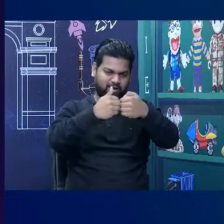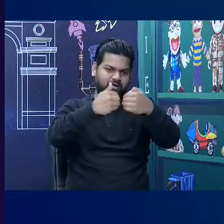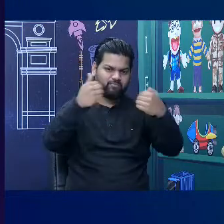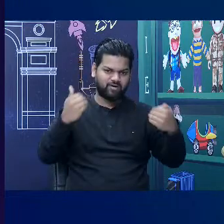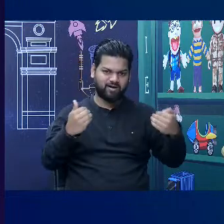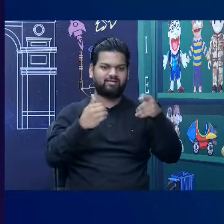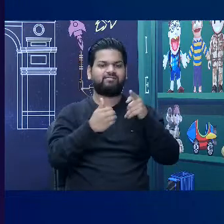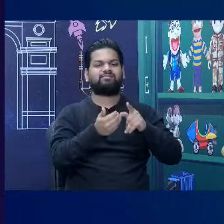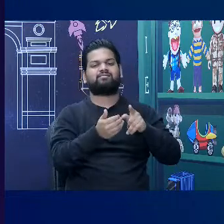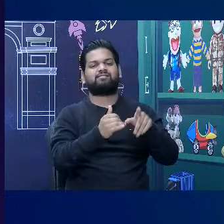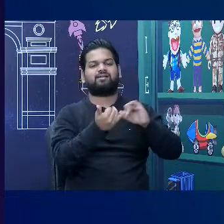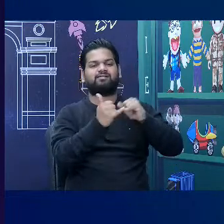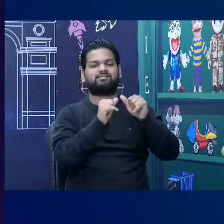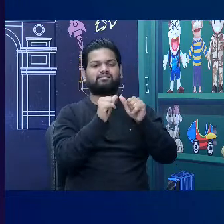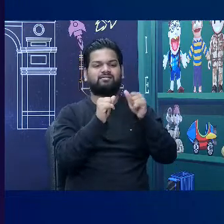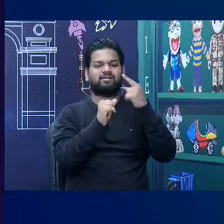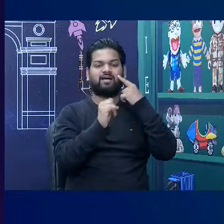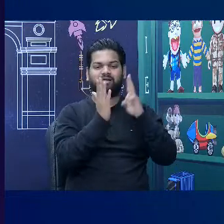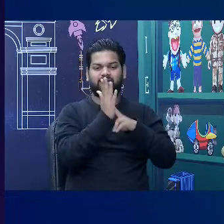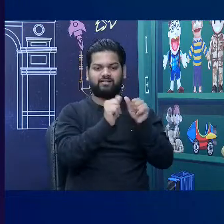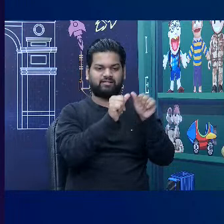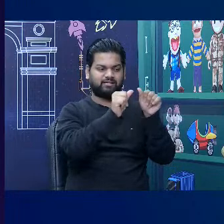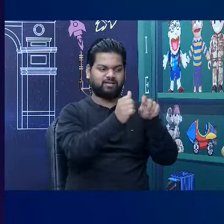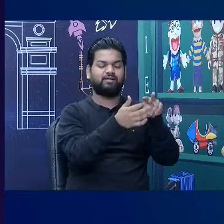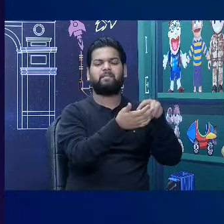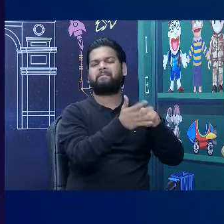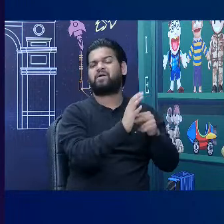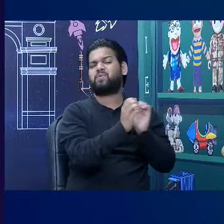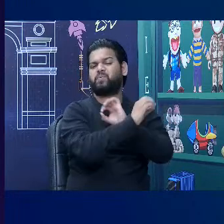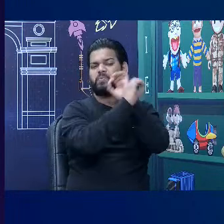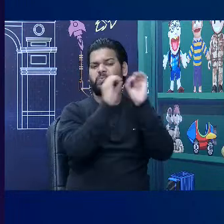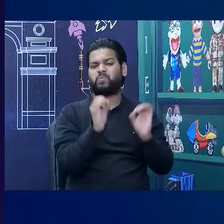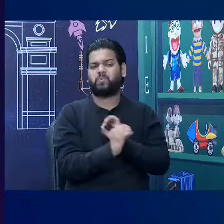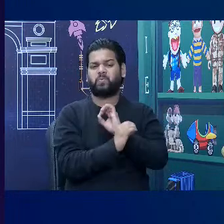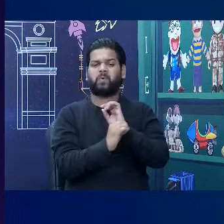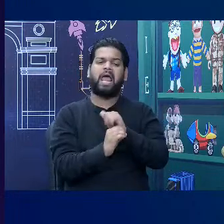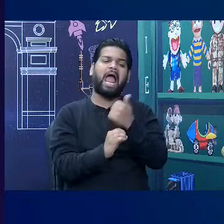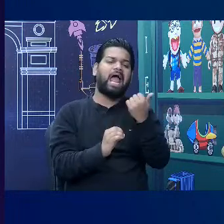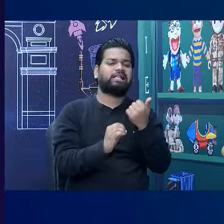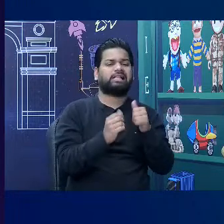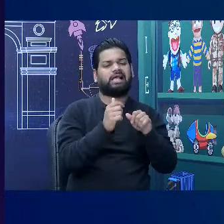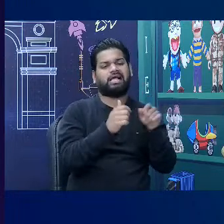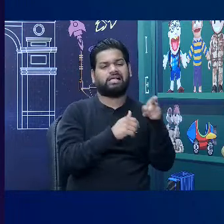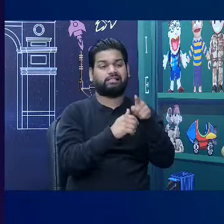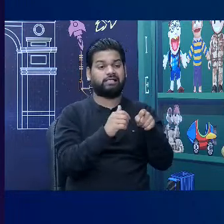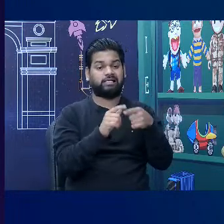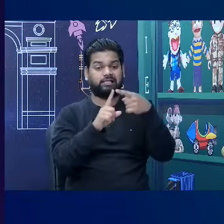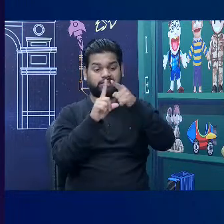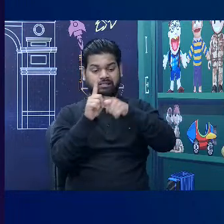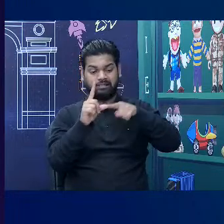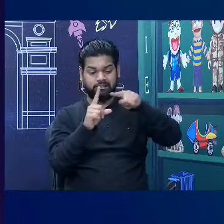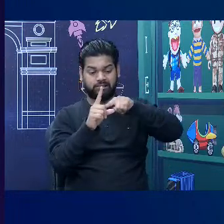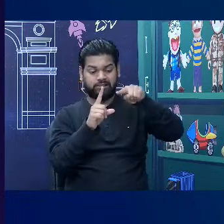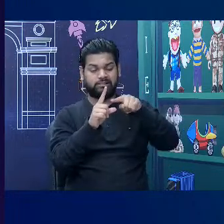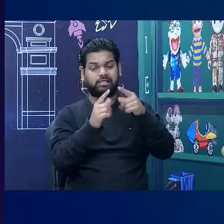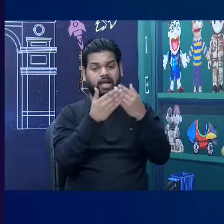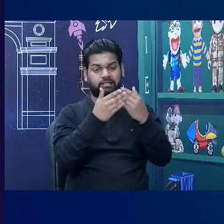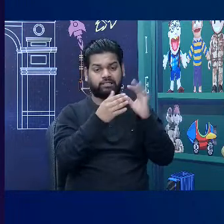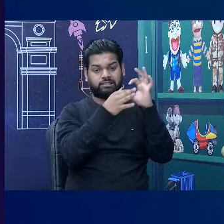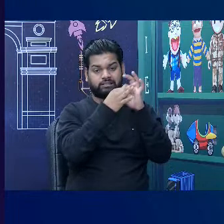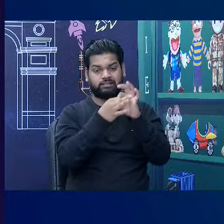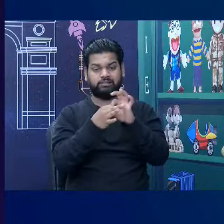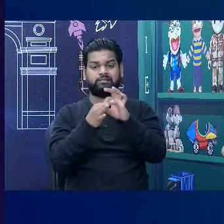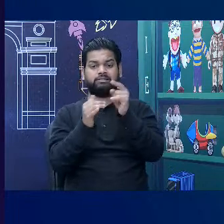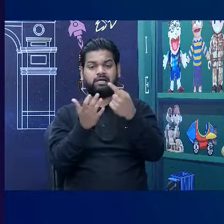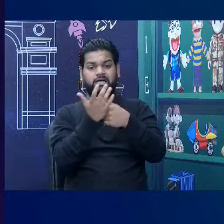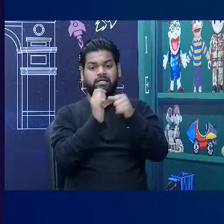meaning. This fact is true for other trigonometric ratios also. So always we will write them together, sin